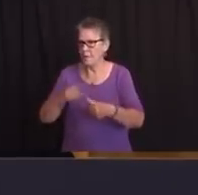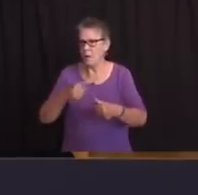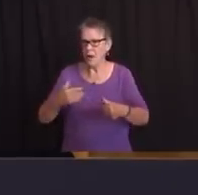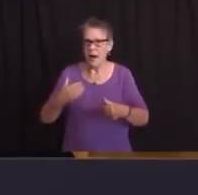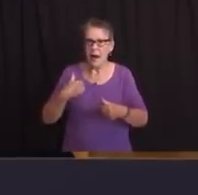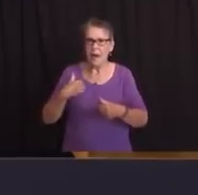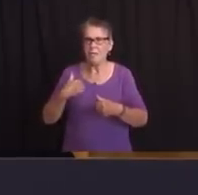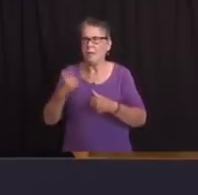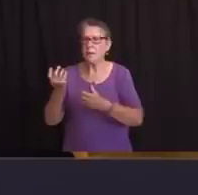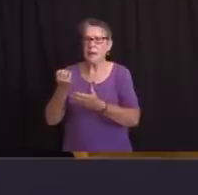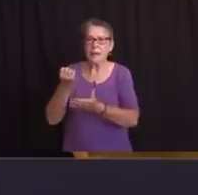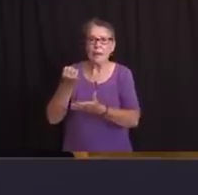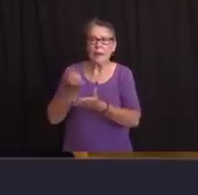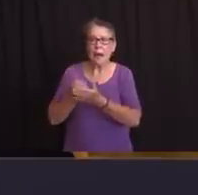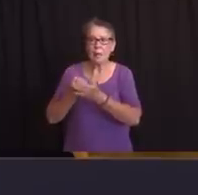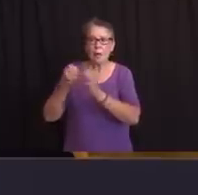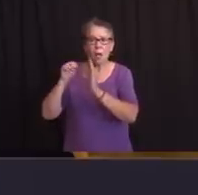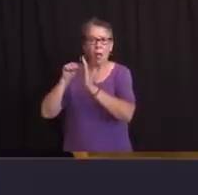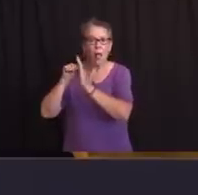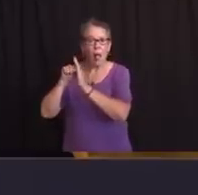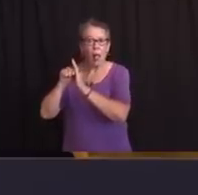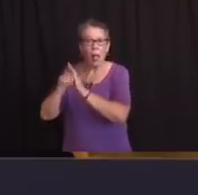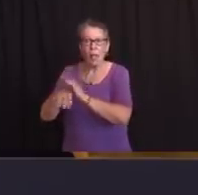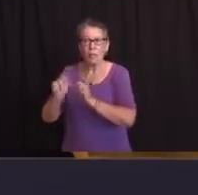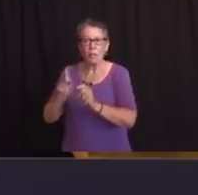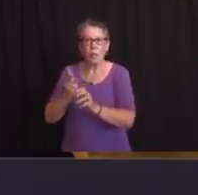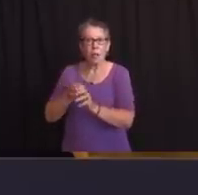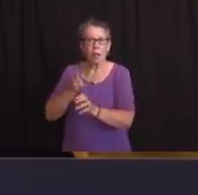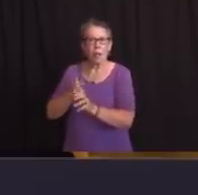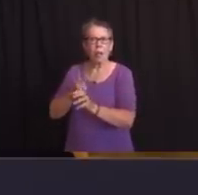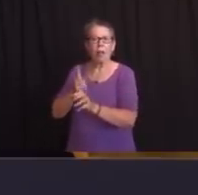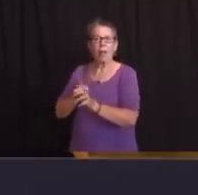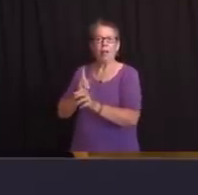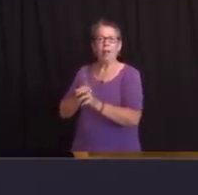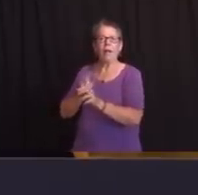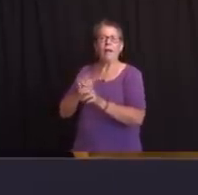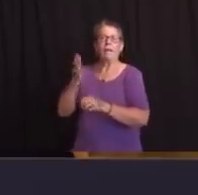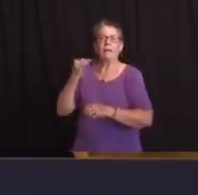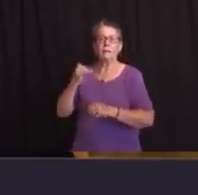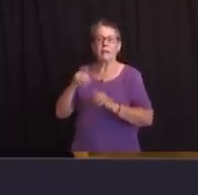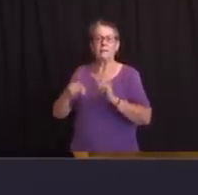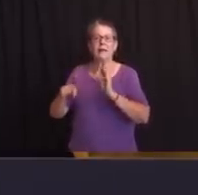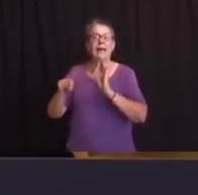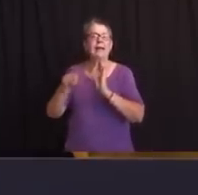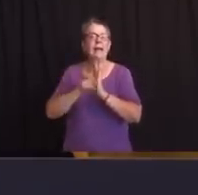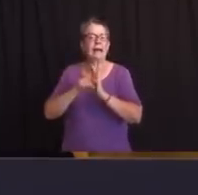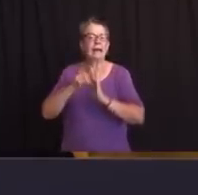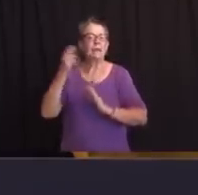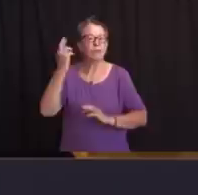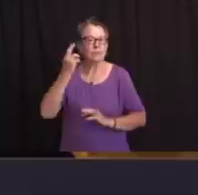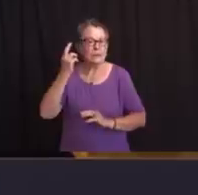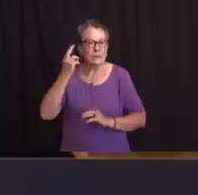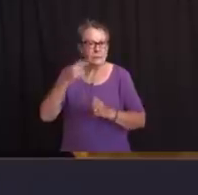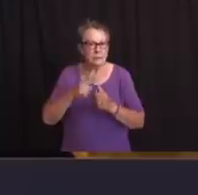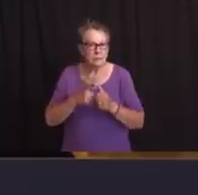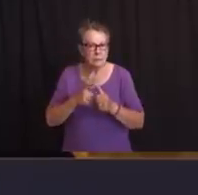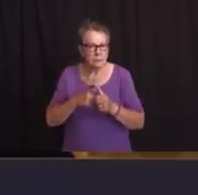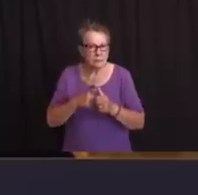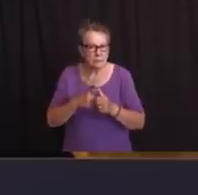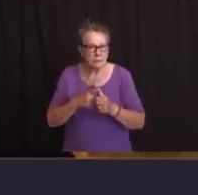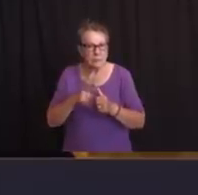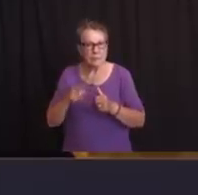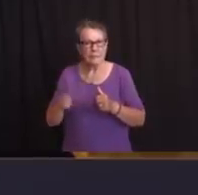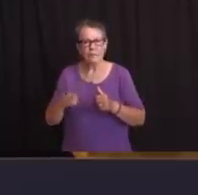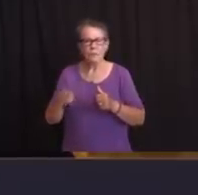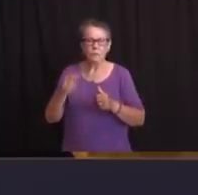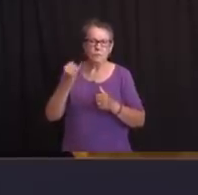sinking, folks leave the workforce for a negative reason. When an economy, if you read the